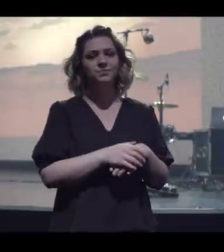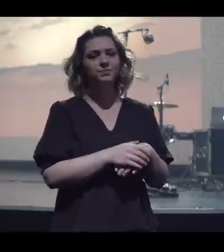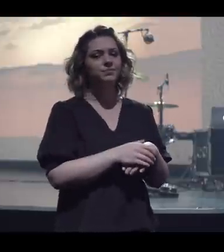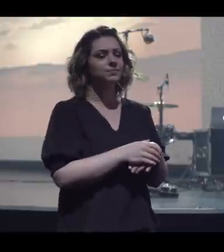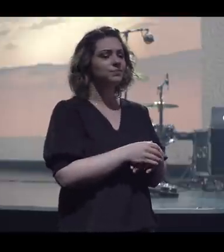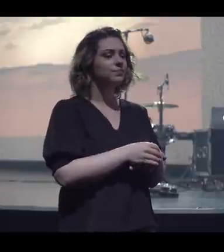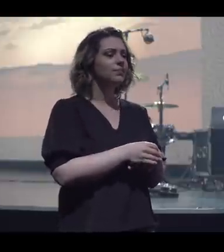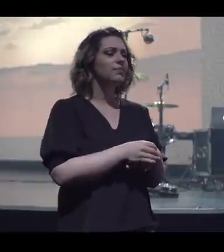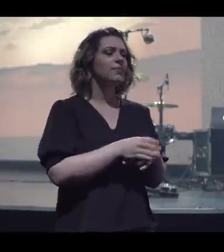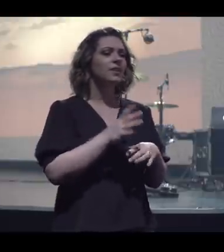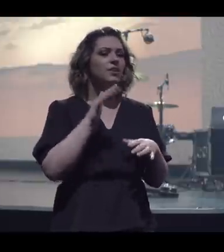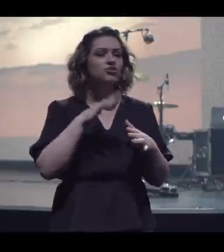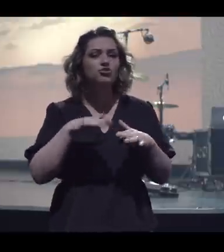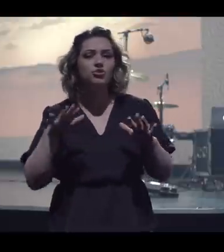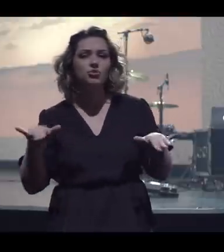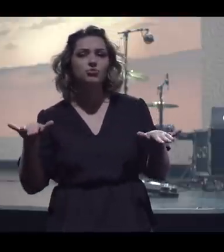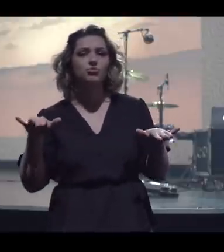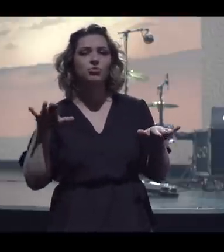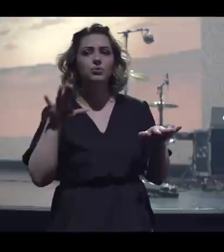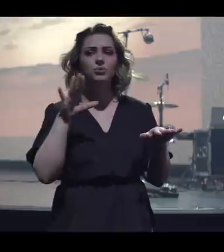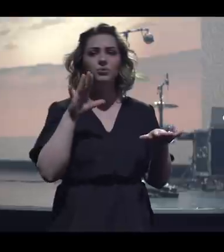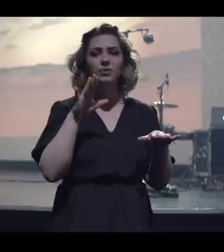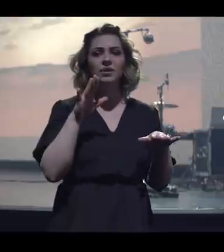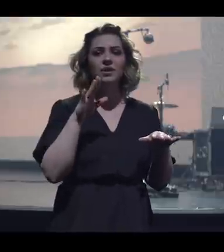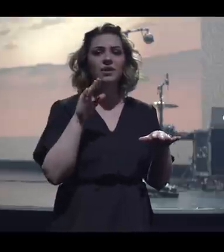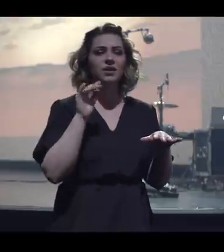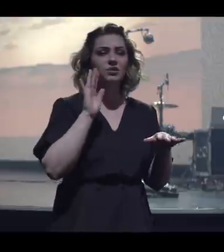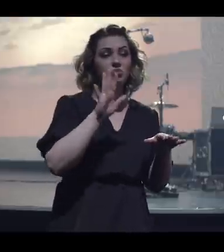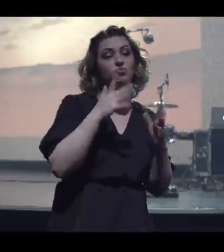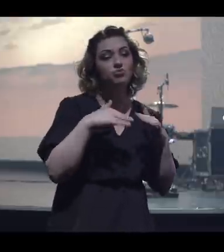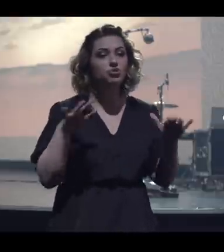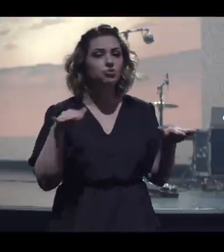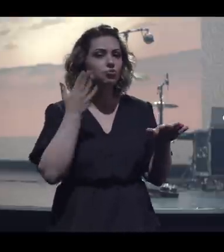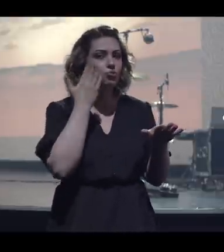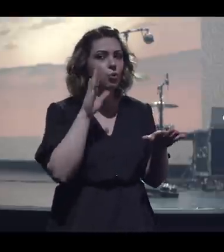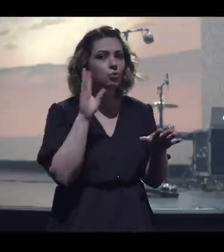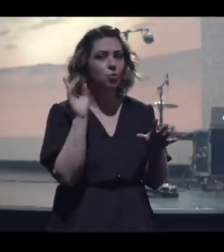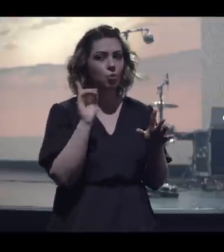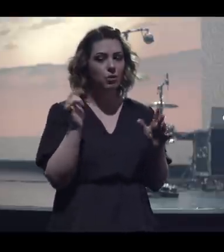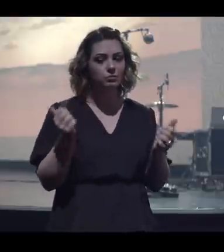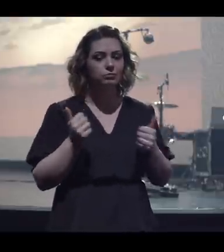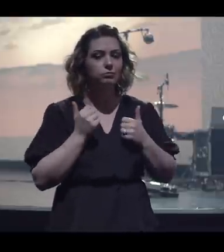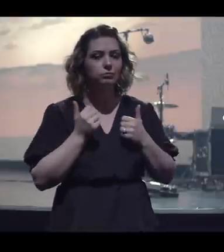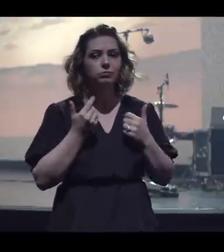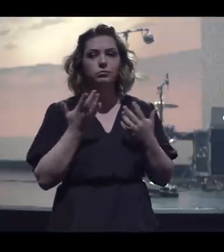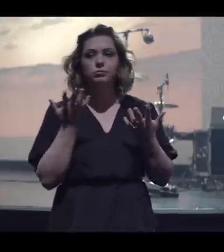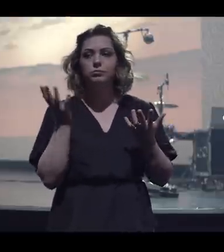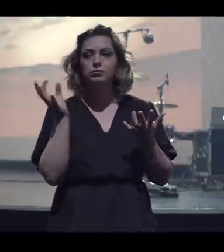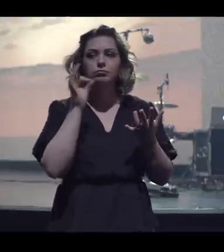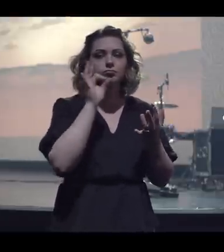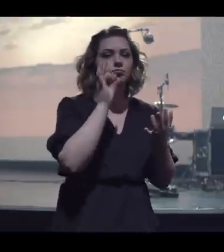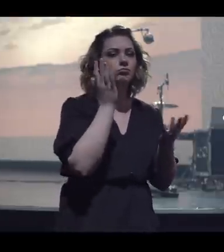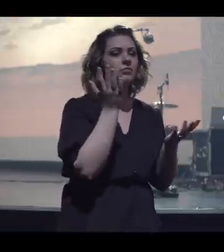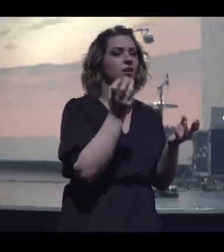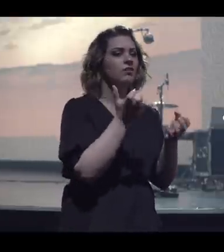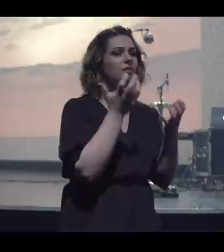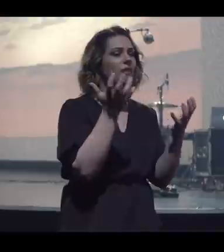Kids that are wayward, or you don't know where they are, period. There's a lot of people within our body who